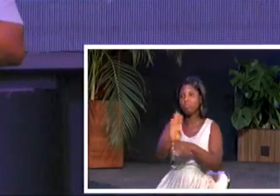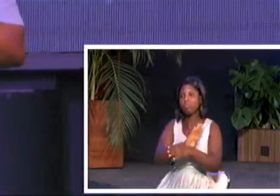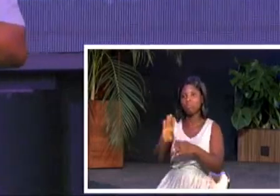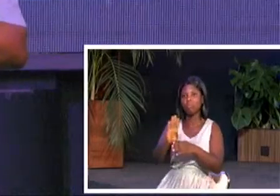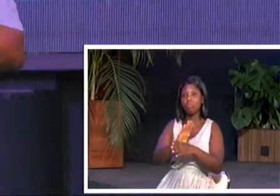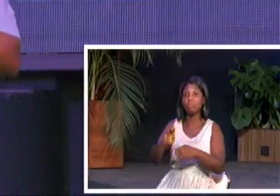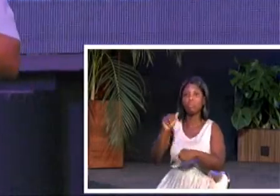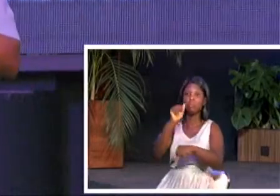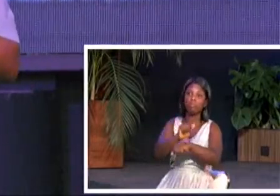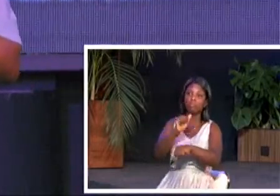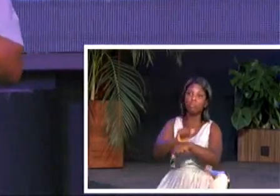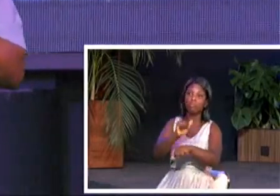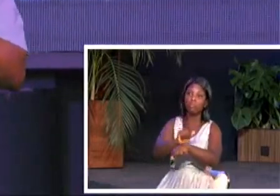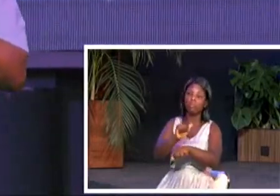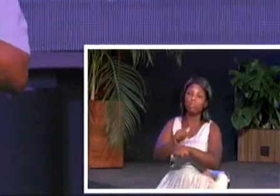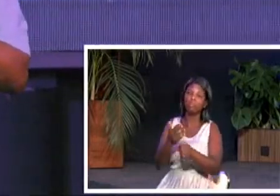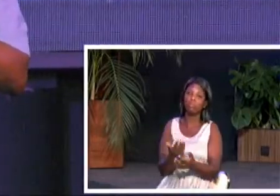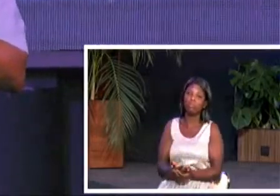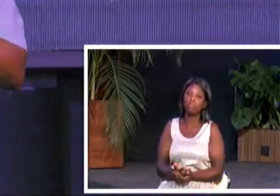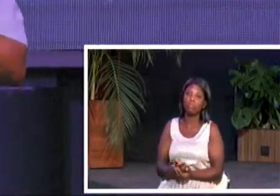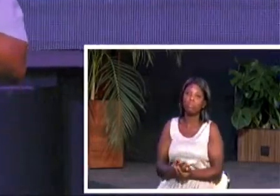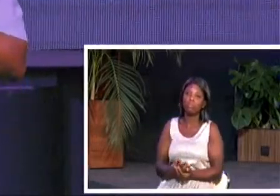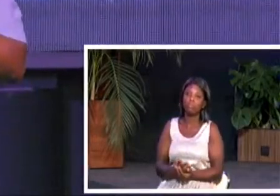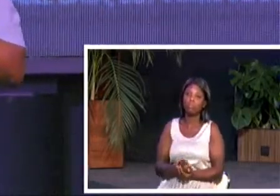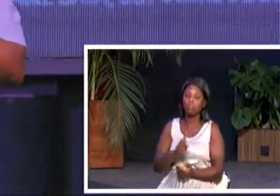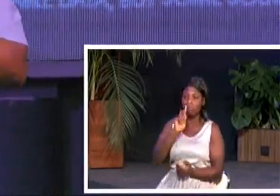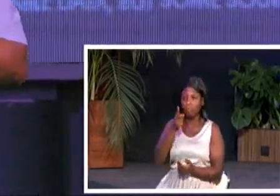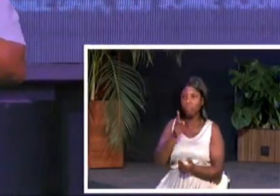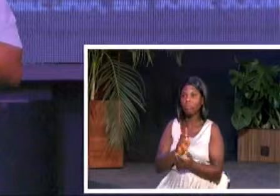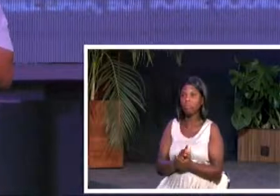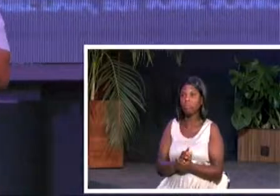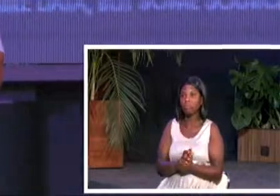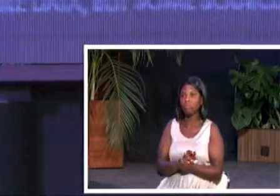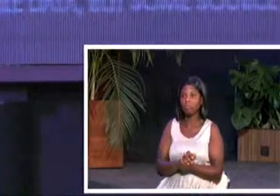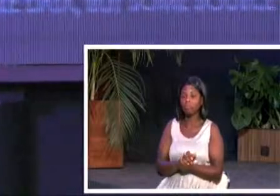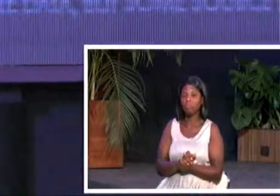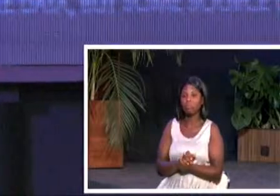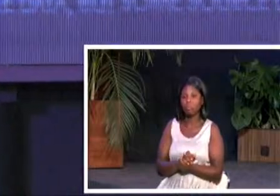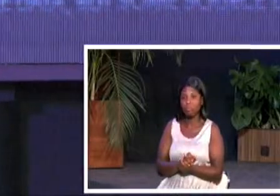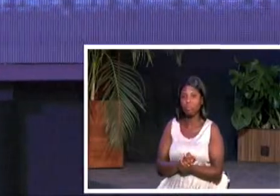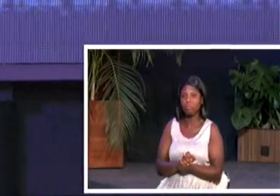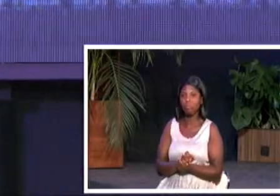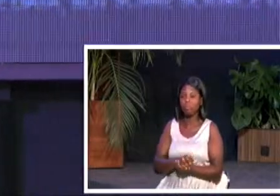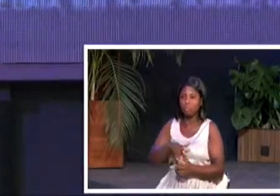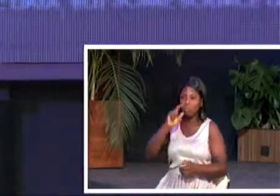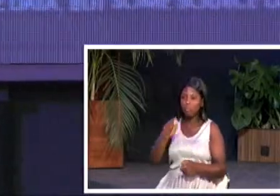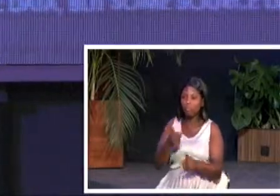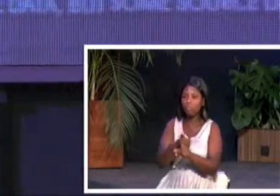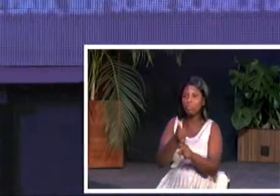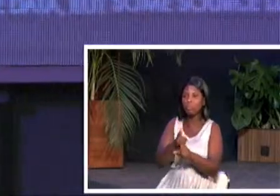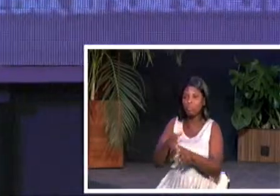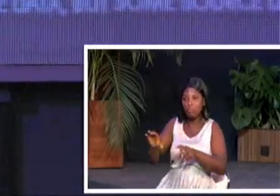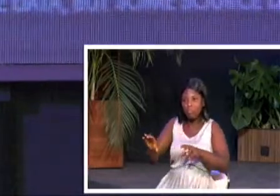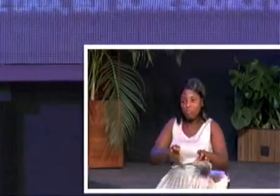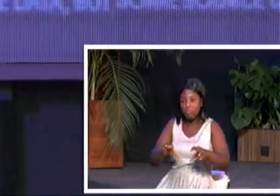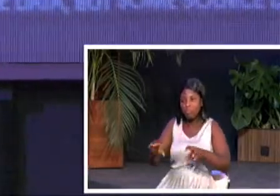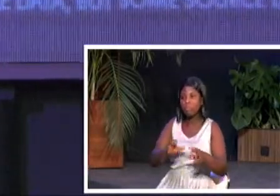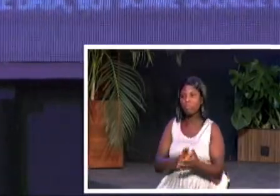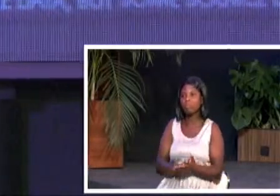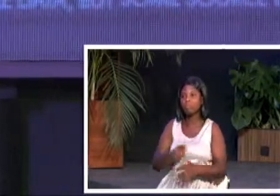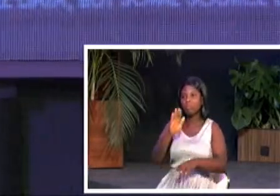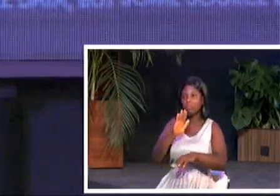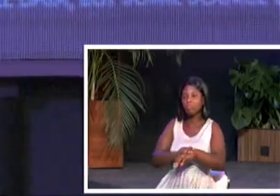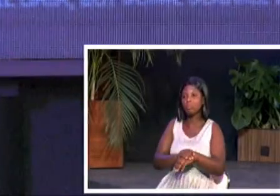billion people, you know, more than 94% of them are active on social media. You know, initially, I'm